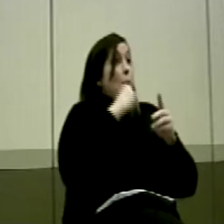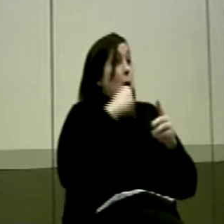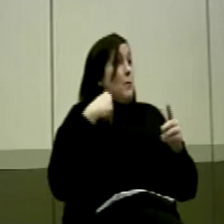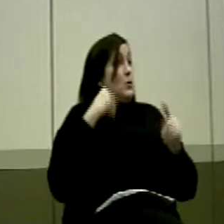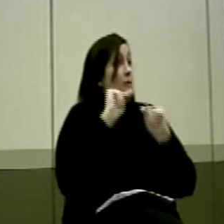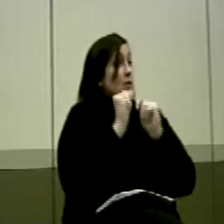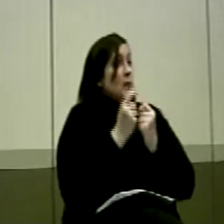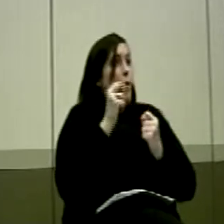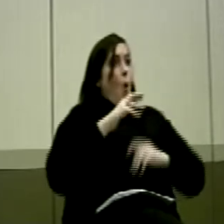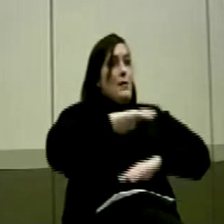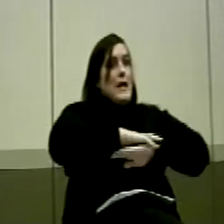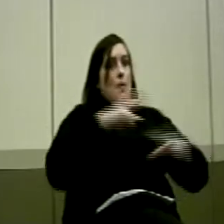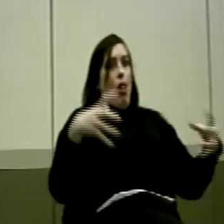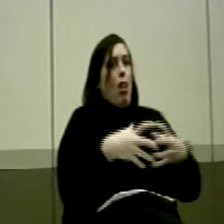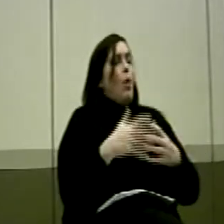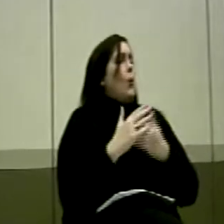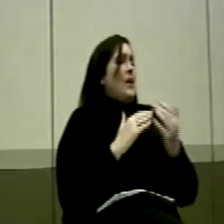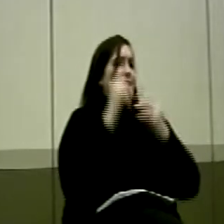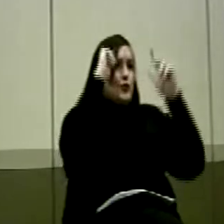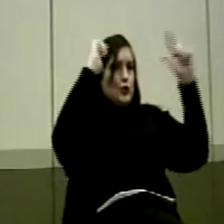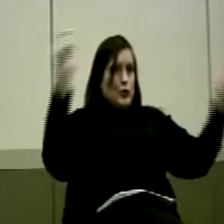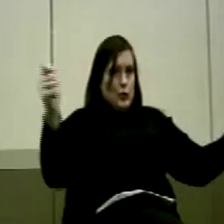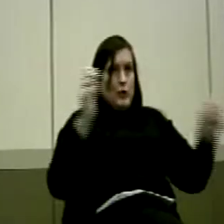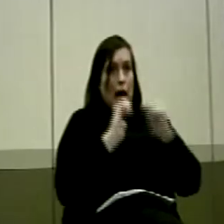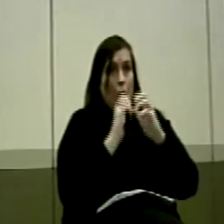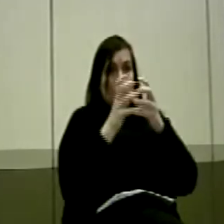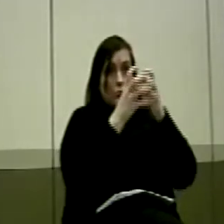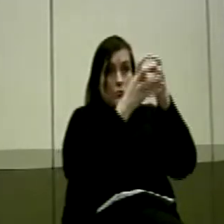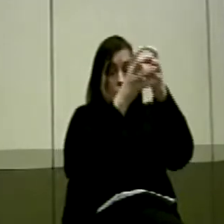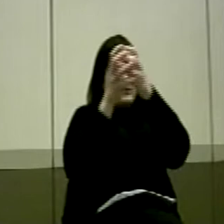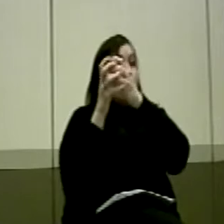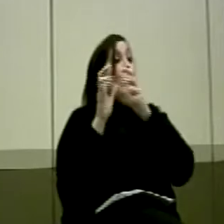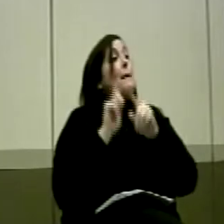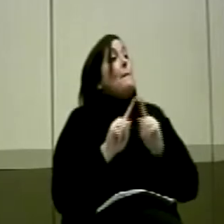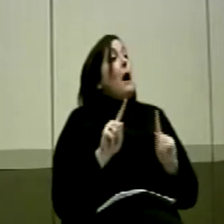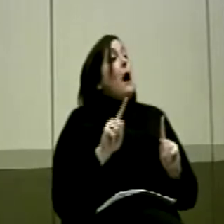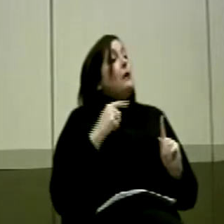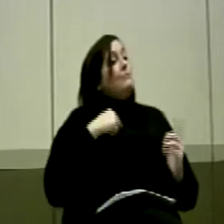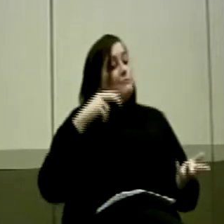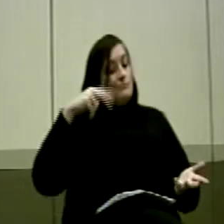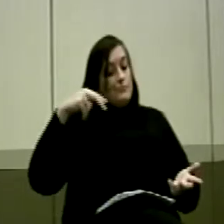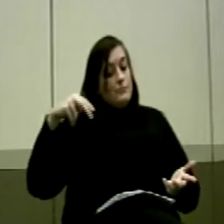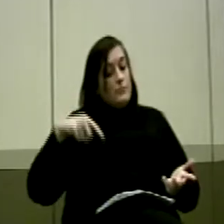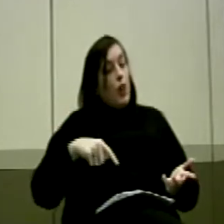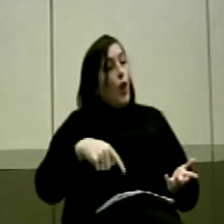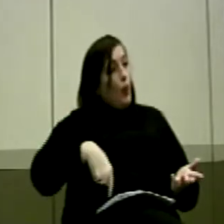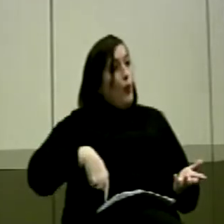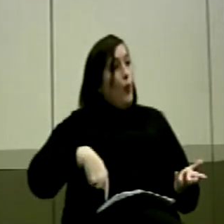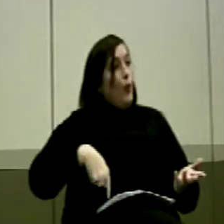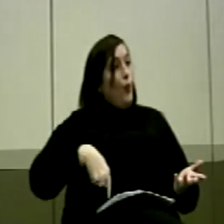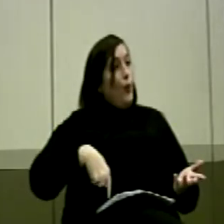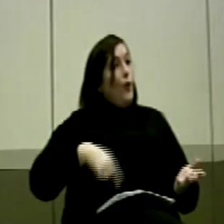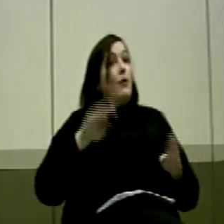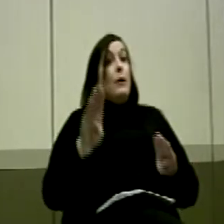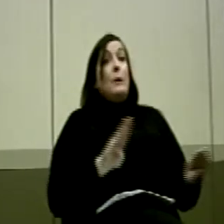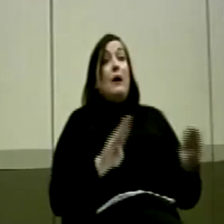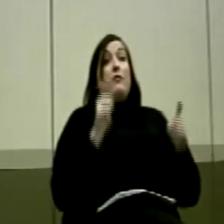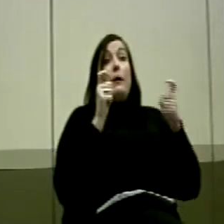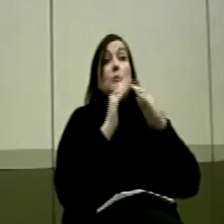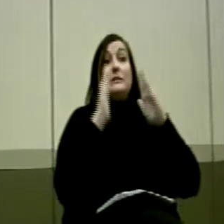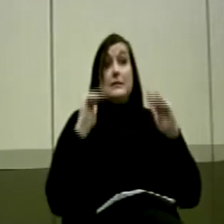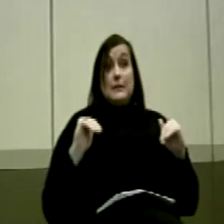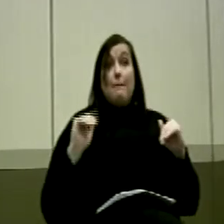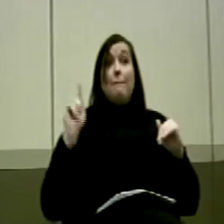you want to break up, okay? But I want you to just look through the behavior management system, like this page and then the next slide,